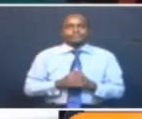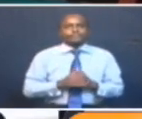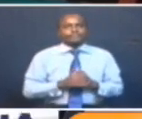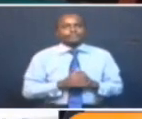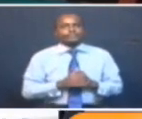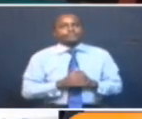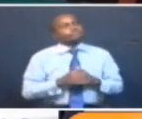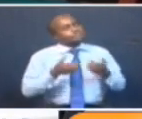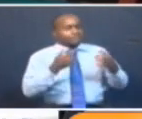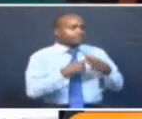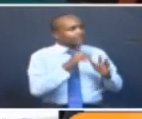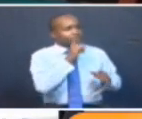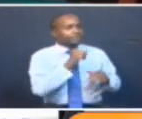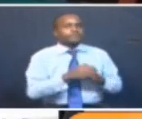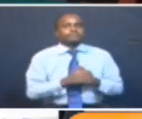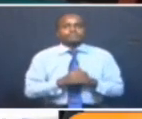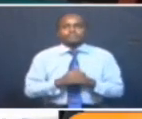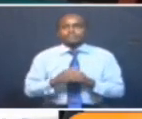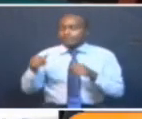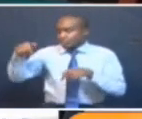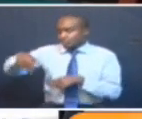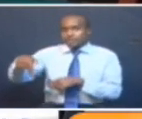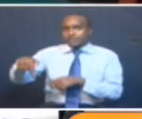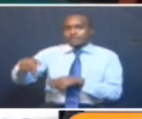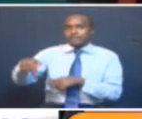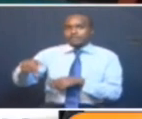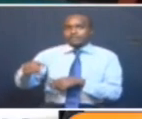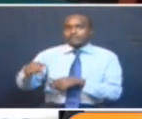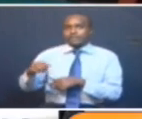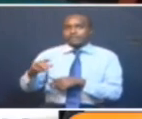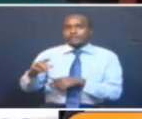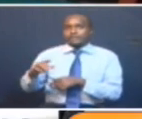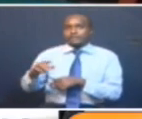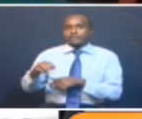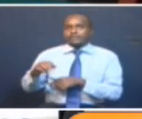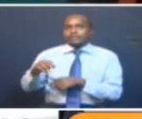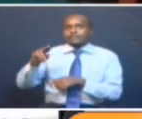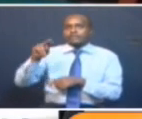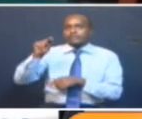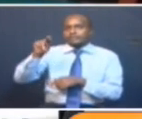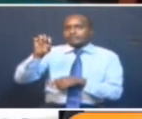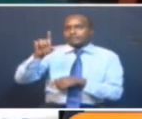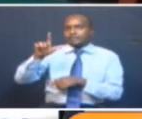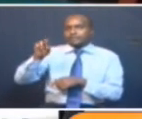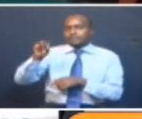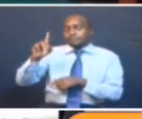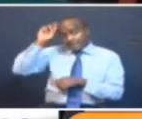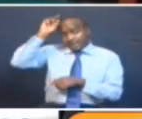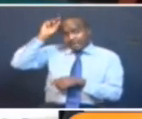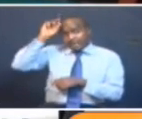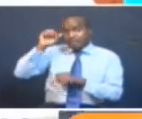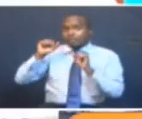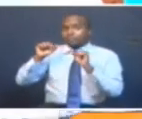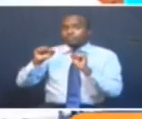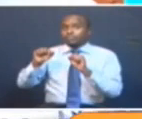journey. Congratulations. Yeah. Thank you. Today is Nelson Mandela. Nelson Mandela would have been 100 today. Yeah. He would have